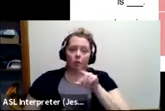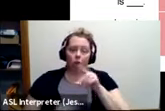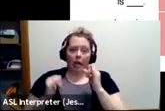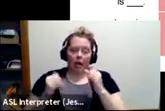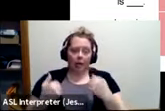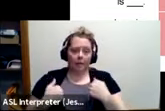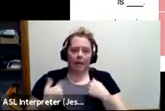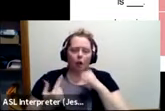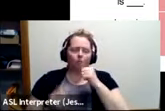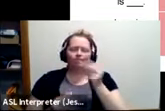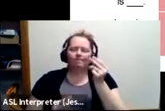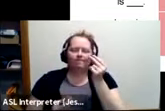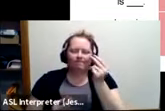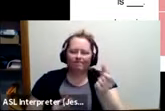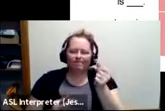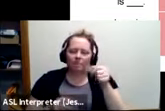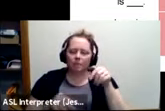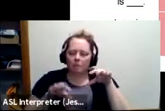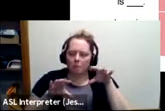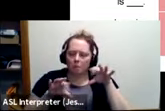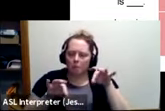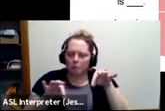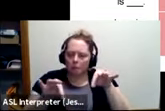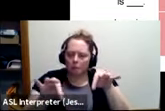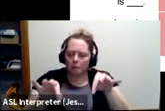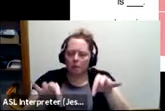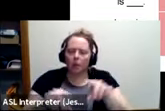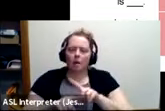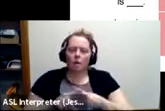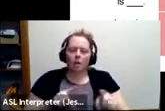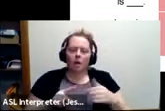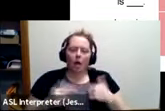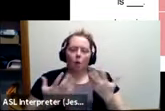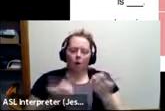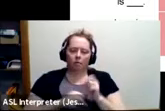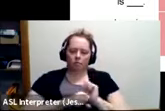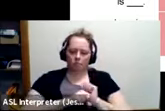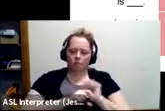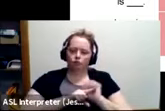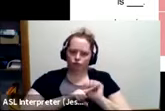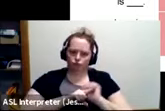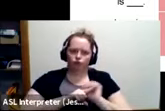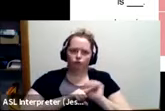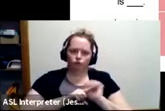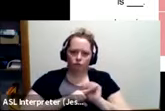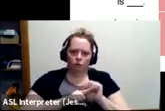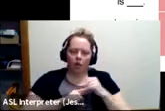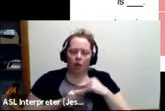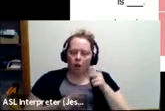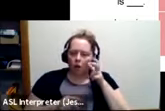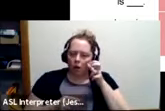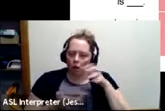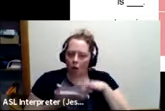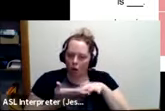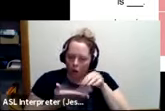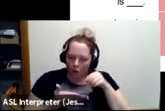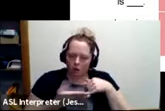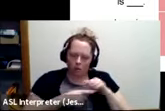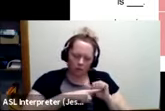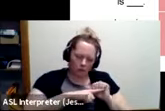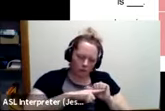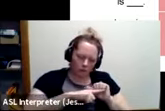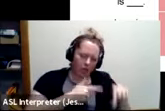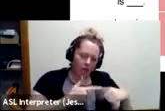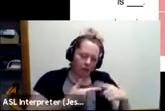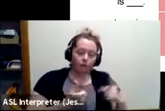sure that I'm gonna get it right when I see them, because I don't want to show someone misrespect when I refer to them. I'm referring